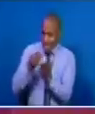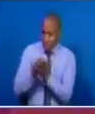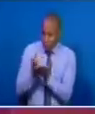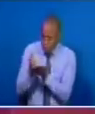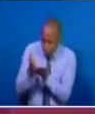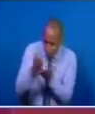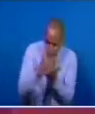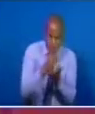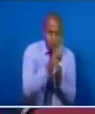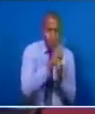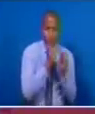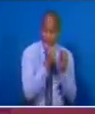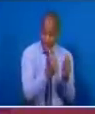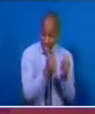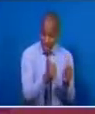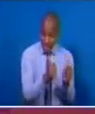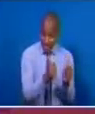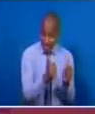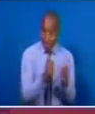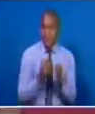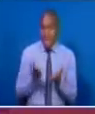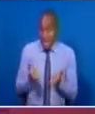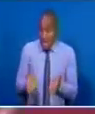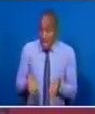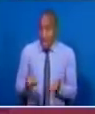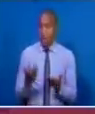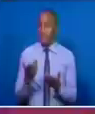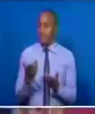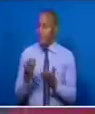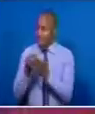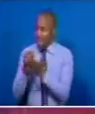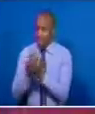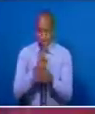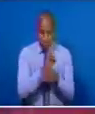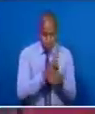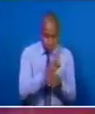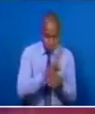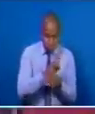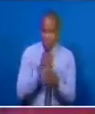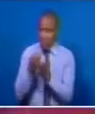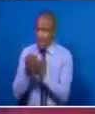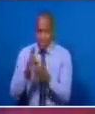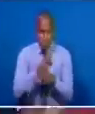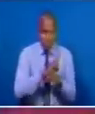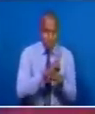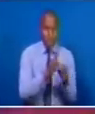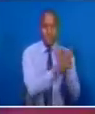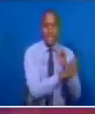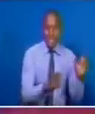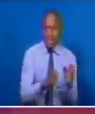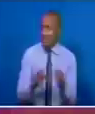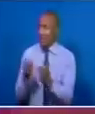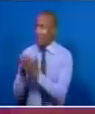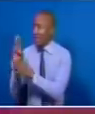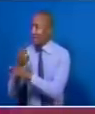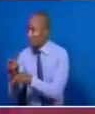properly. At the moment, every shilling that is spent, another shilling is stolen, ends